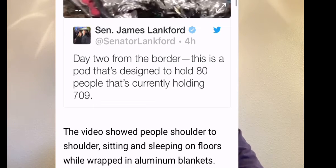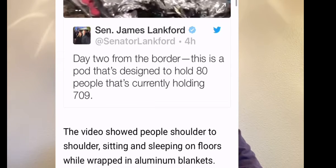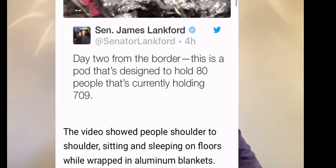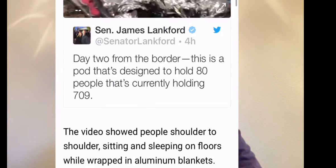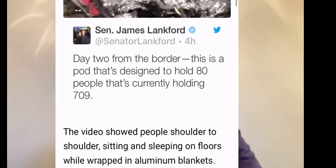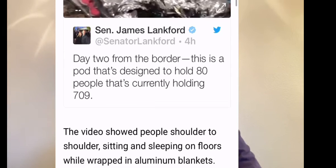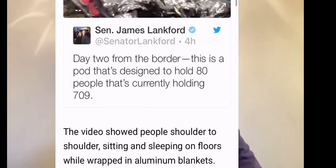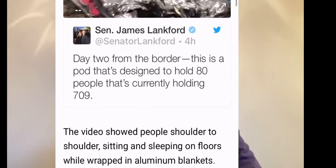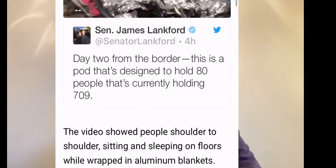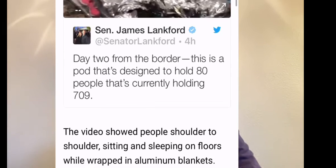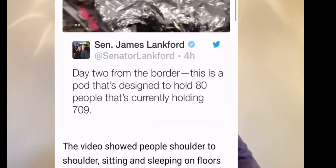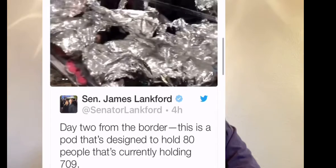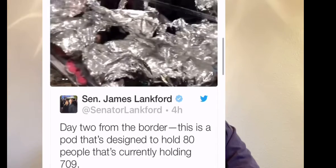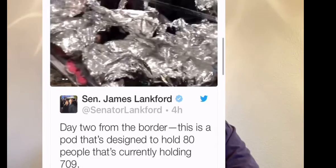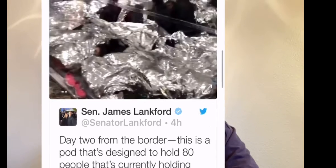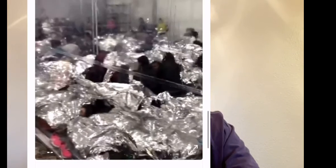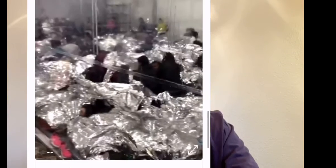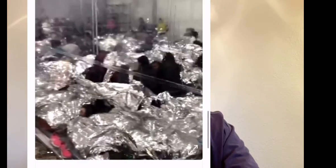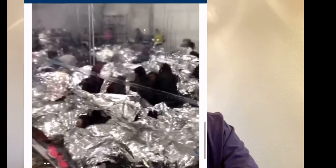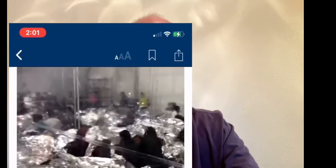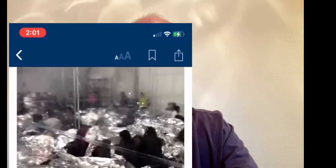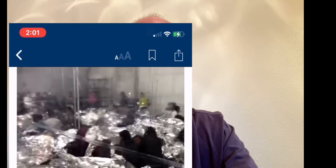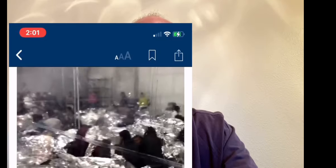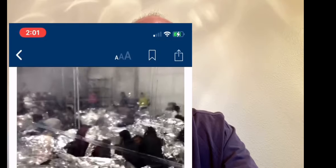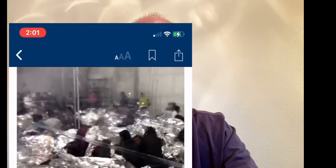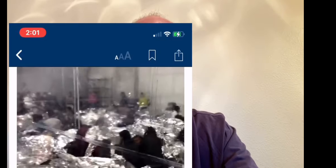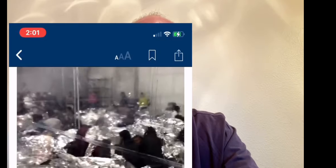holding 709.